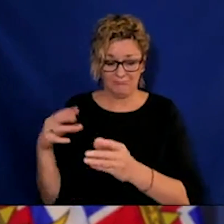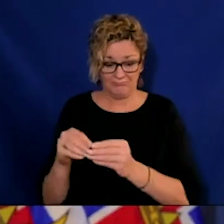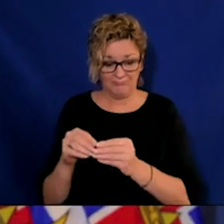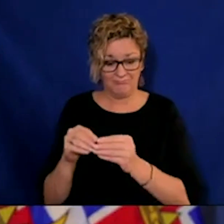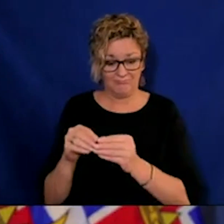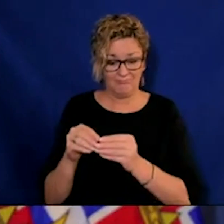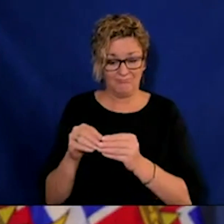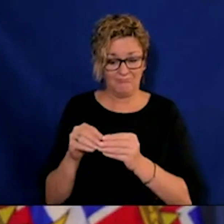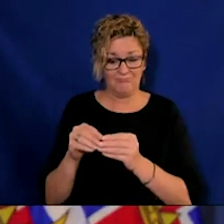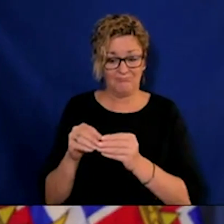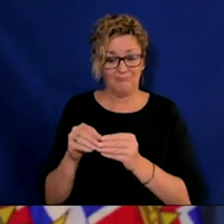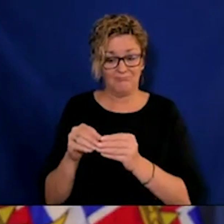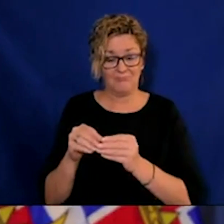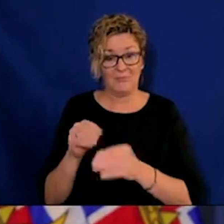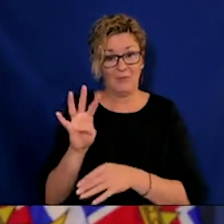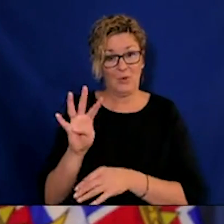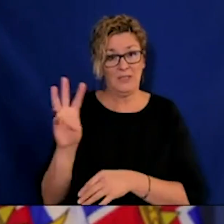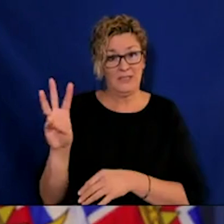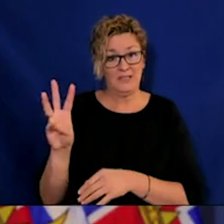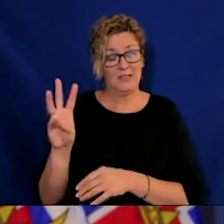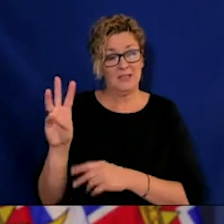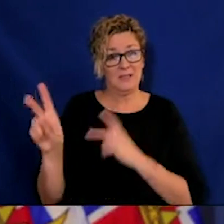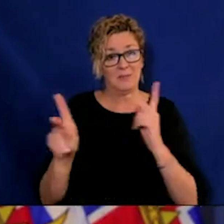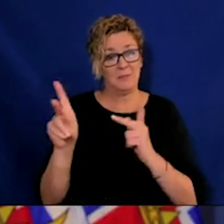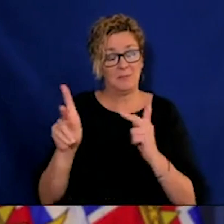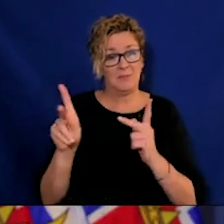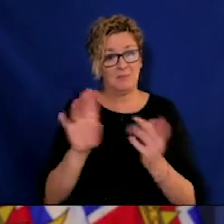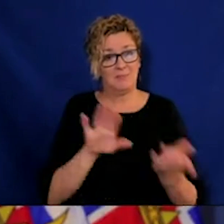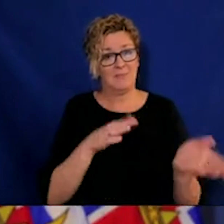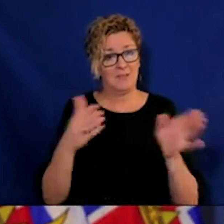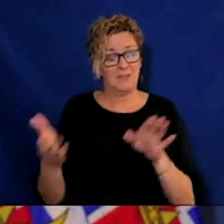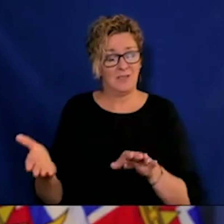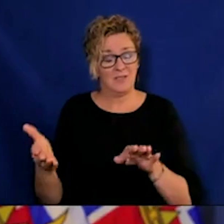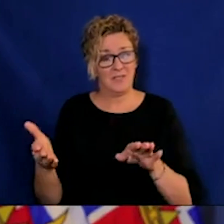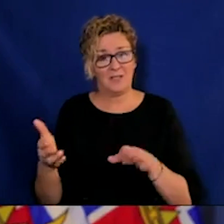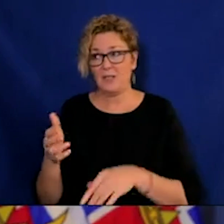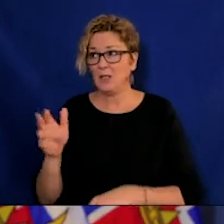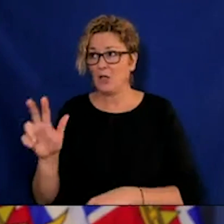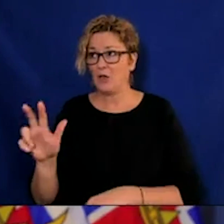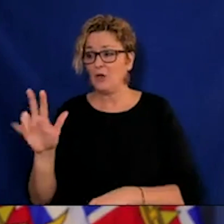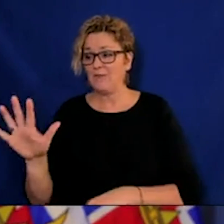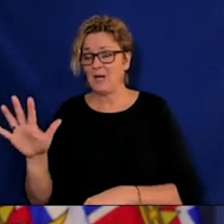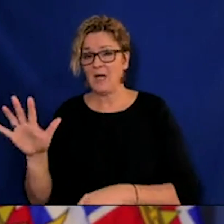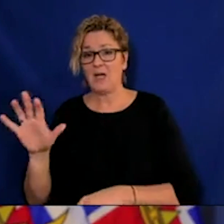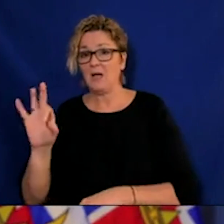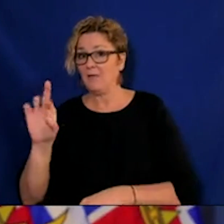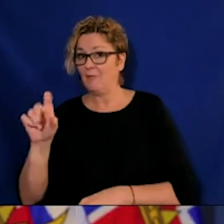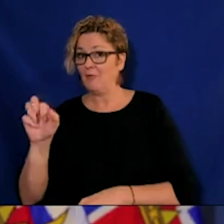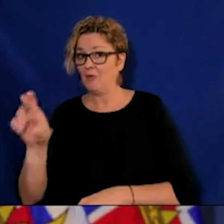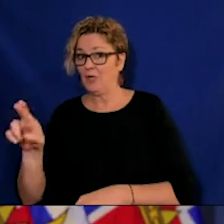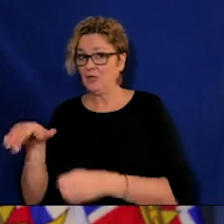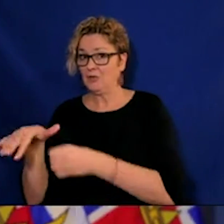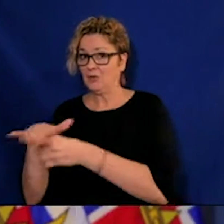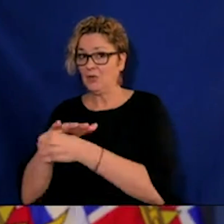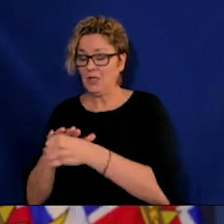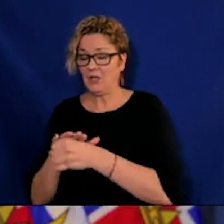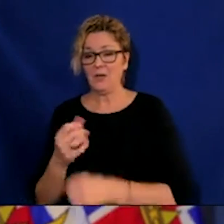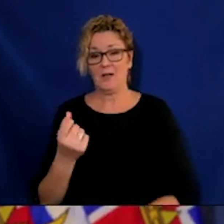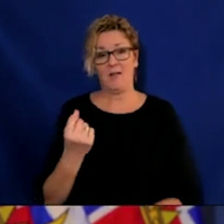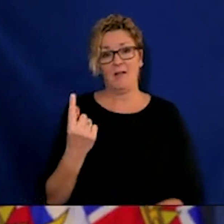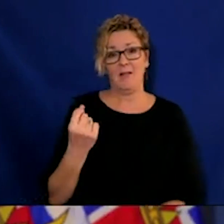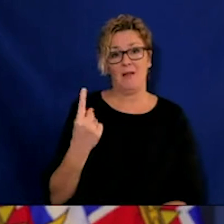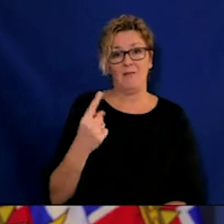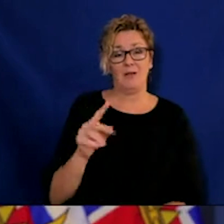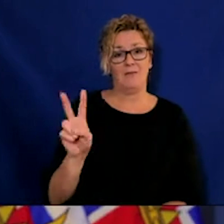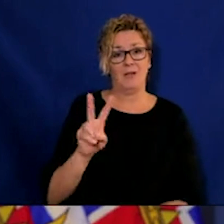Sunday, 14 from Sunday to Monday, 35 of them in the Fraser Health Authority, 11 in the Vancouver Coastal Health Authority. As Dr.